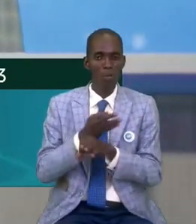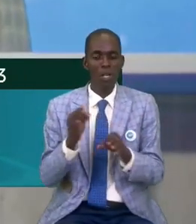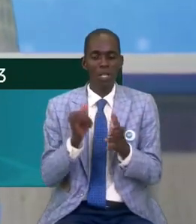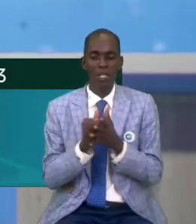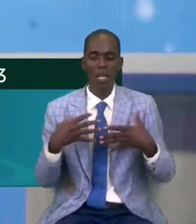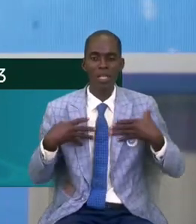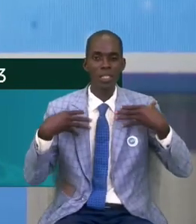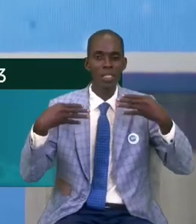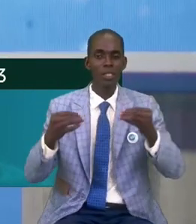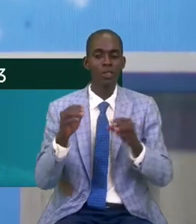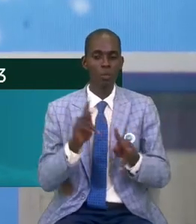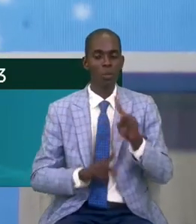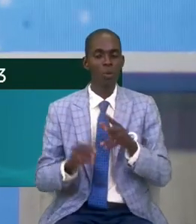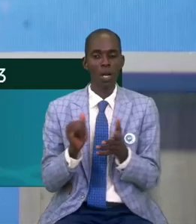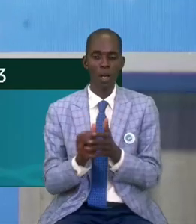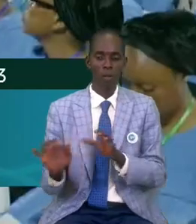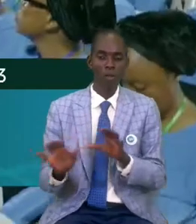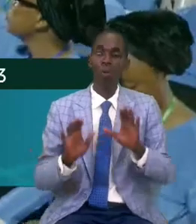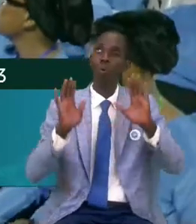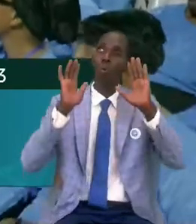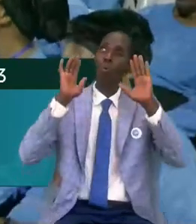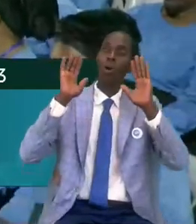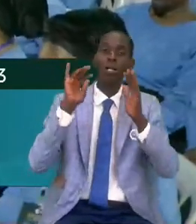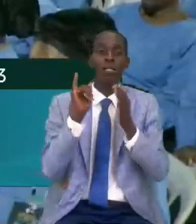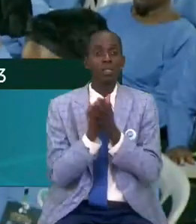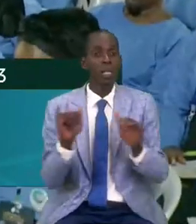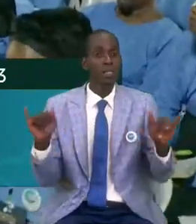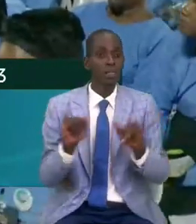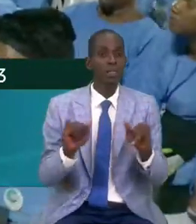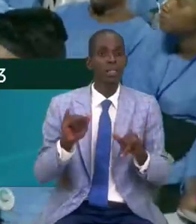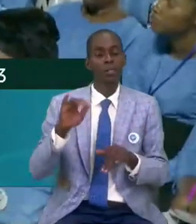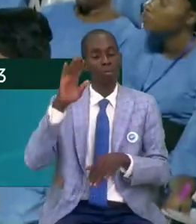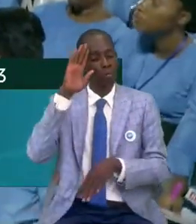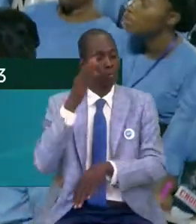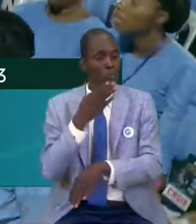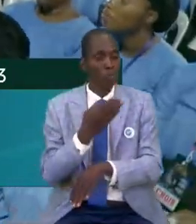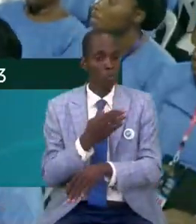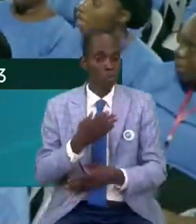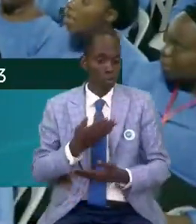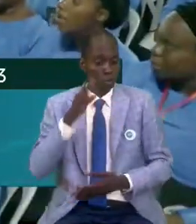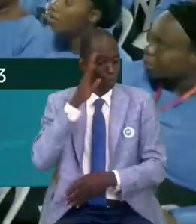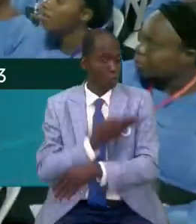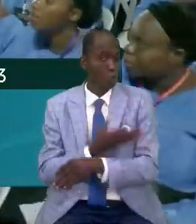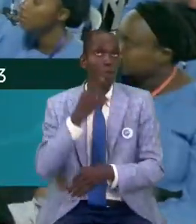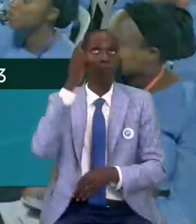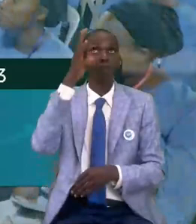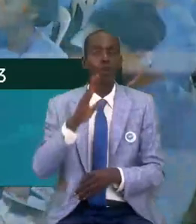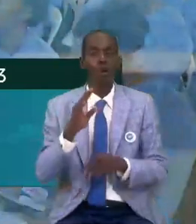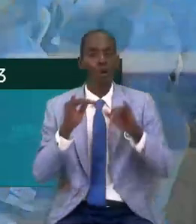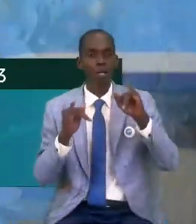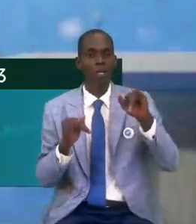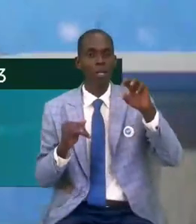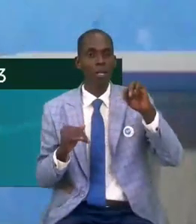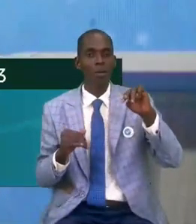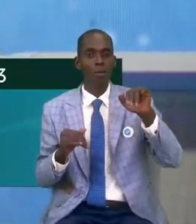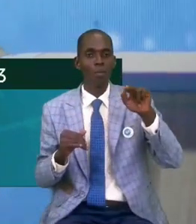God, Emmanuel, is here tonight. He's there by your side. He'll wipe all your tears